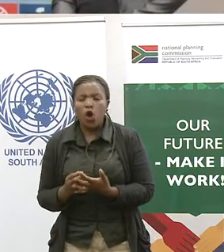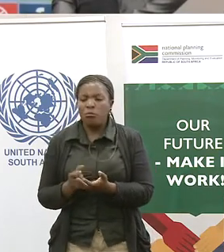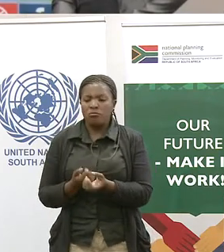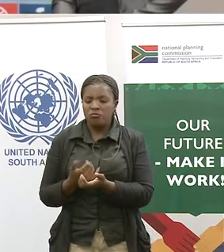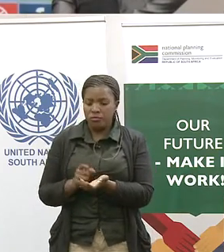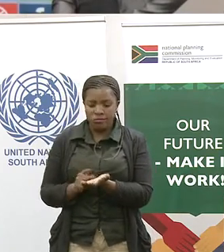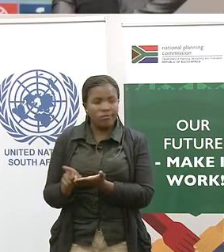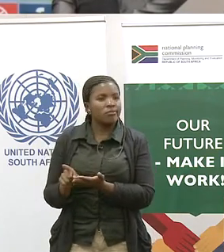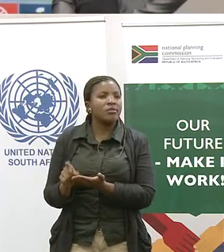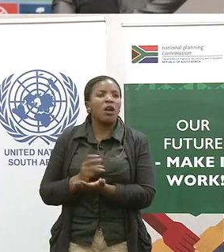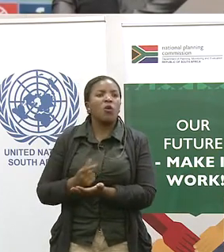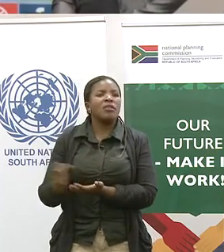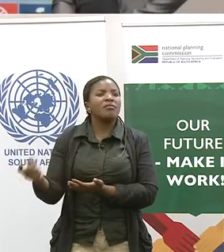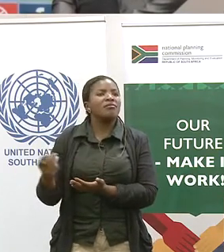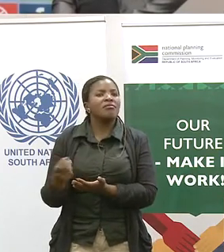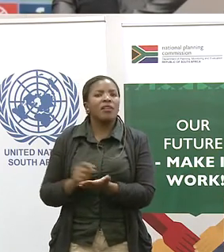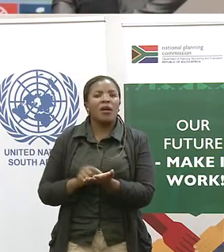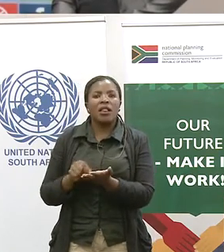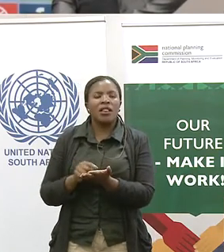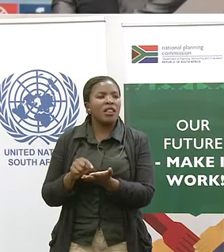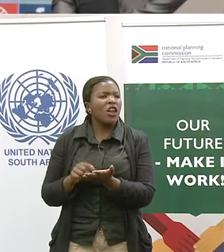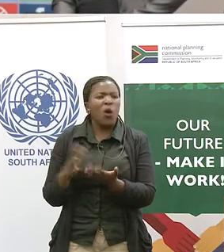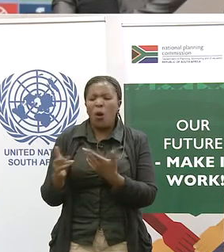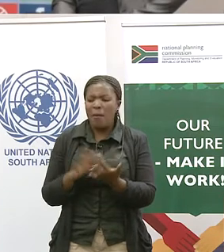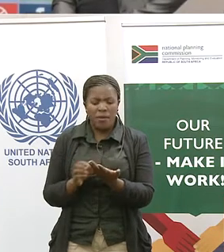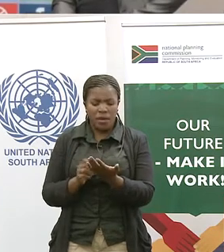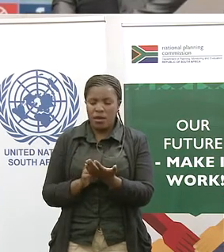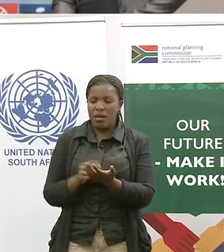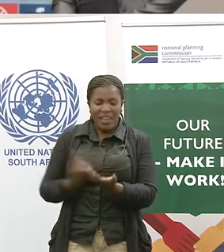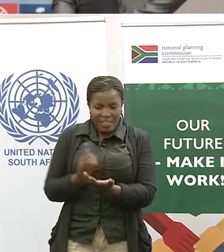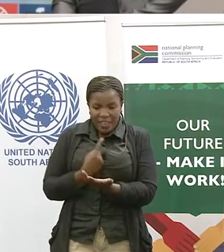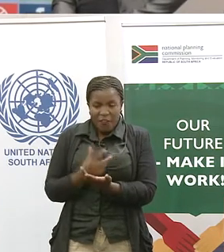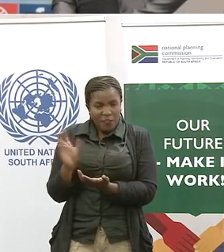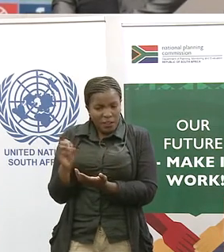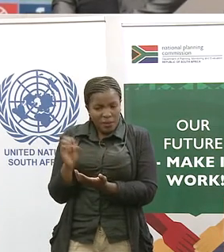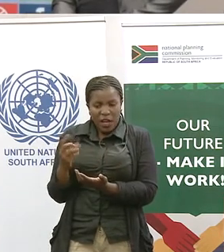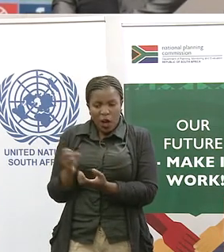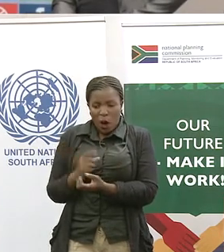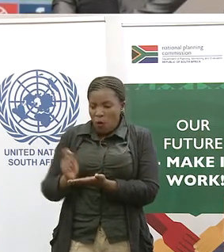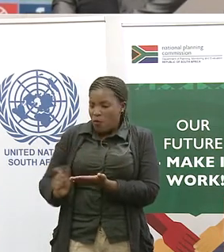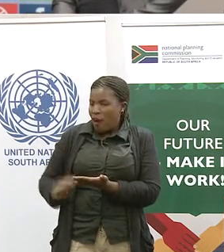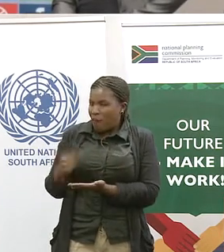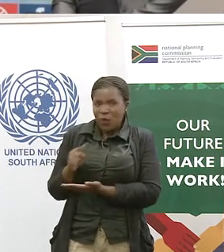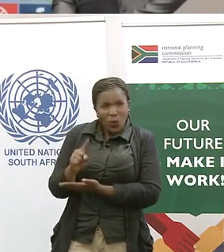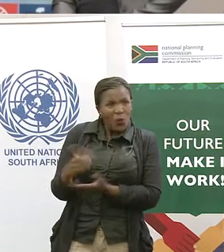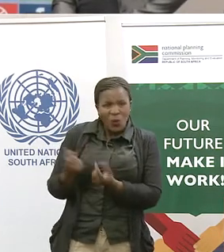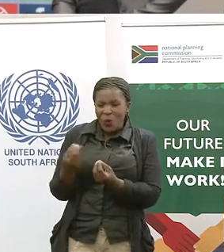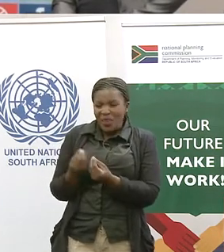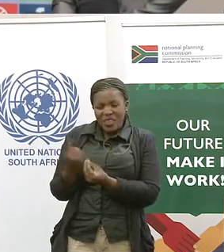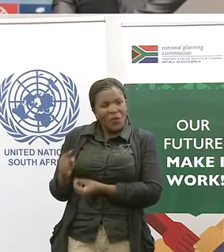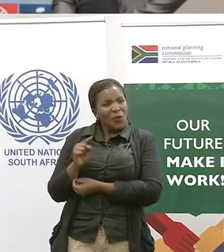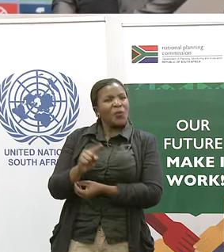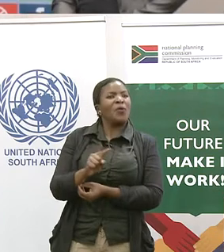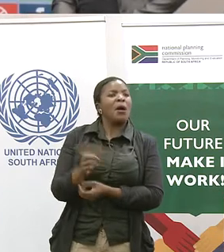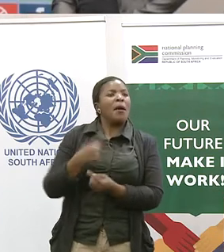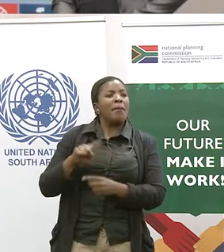or, open things for you or even write your notes. And I have a